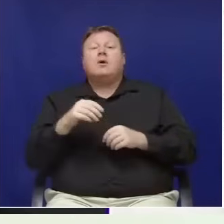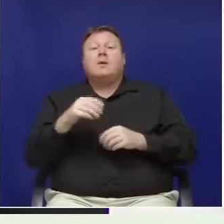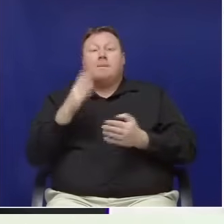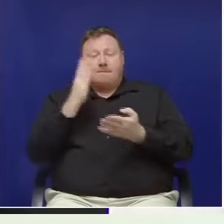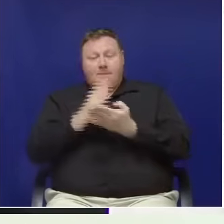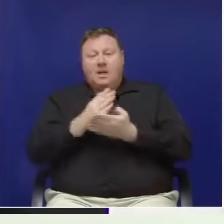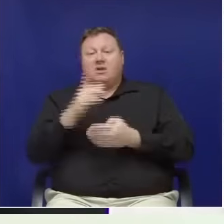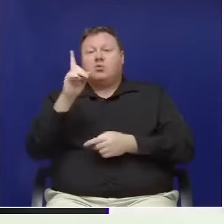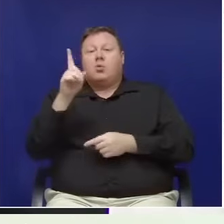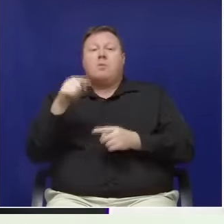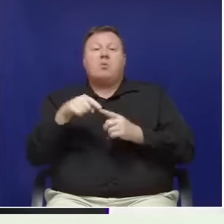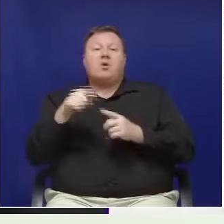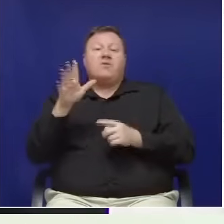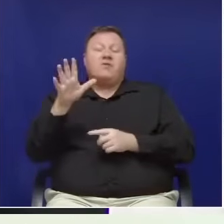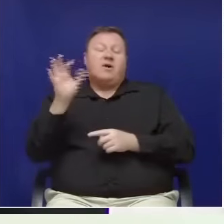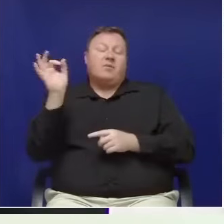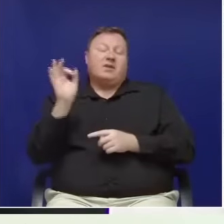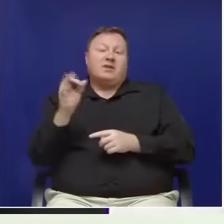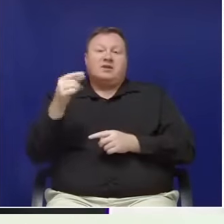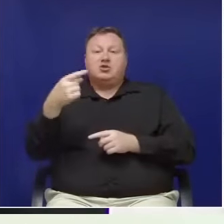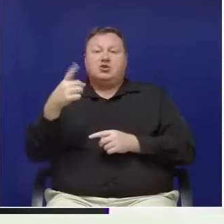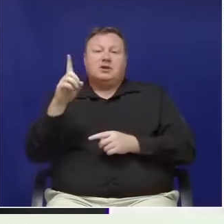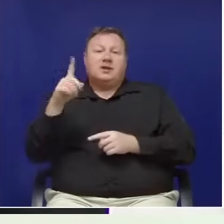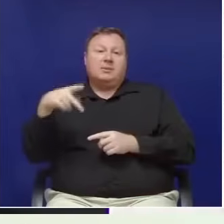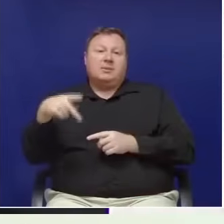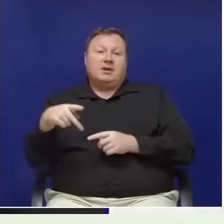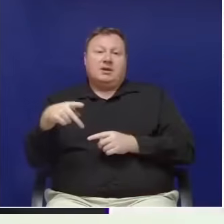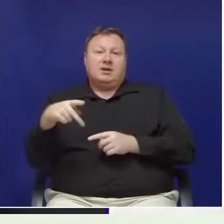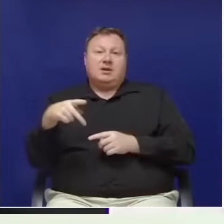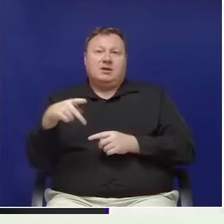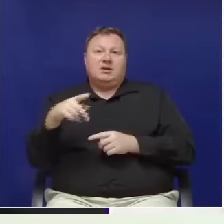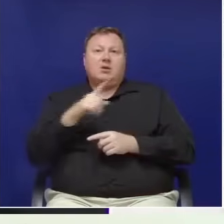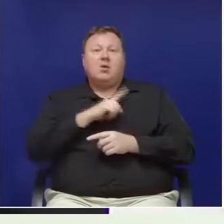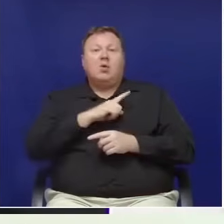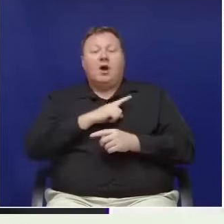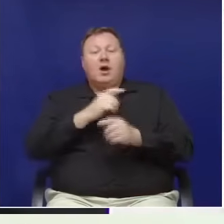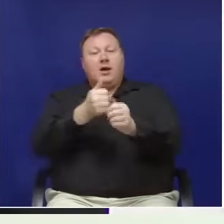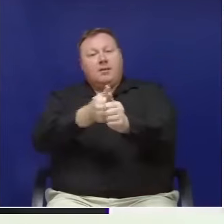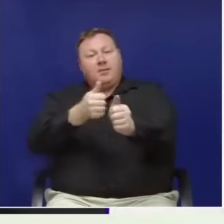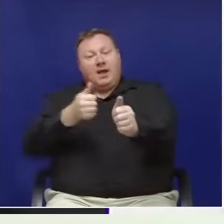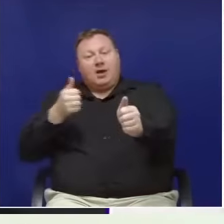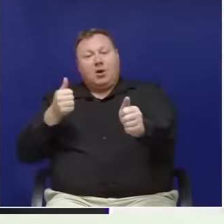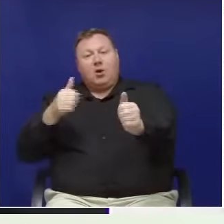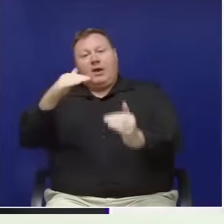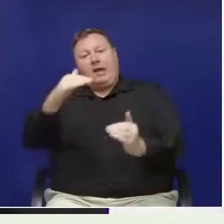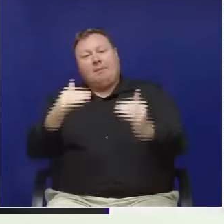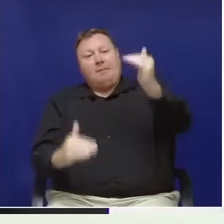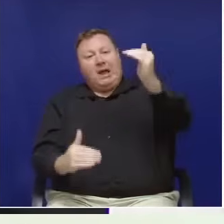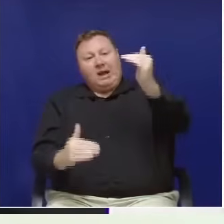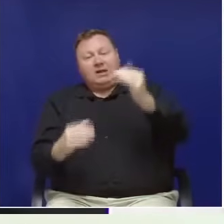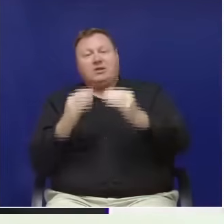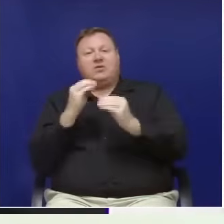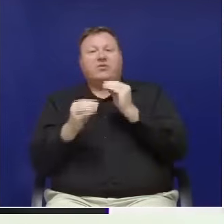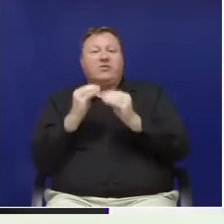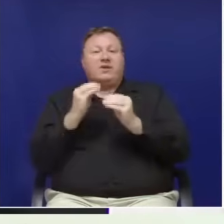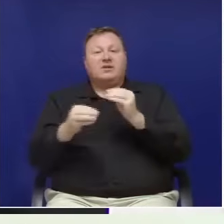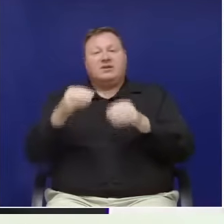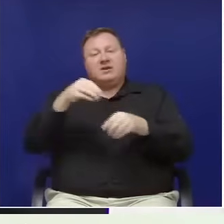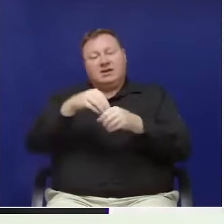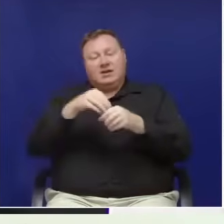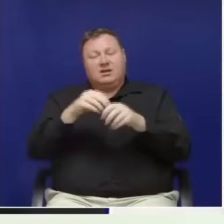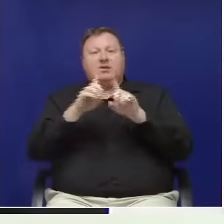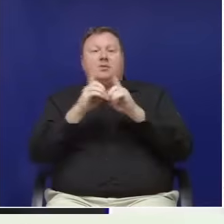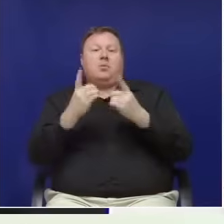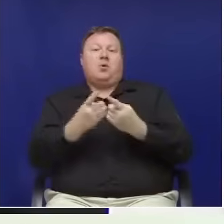1.5% of the GDP in order to address the backlogs and imbalances within the Department of